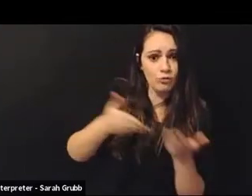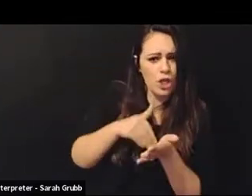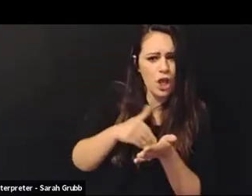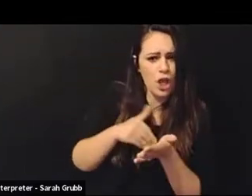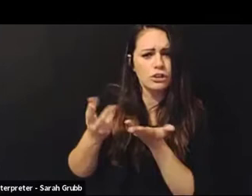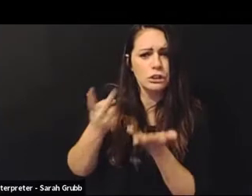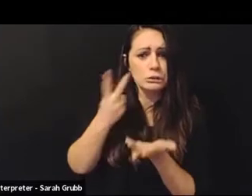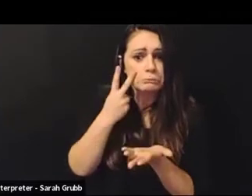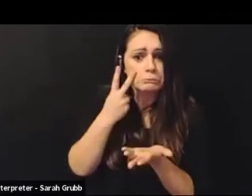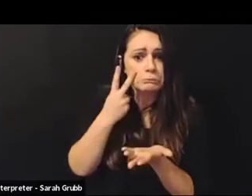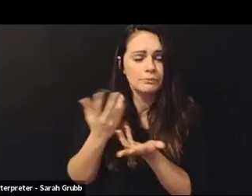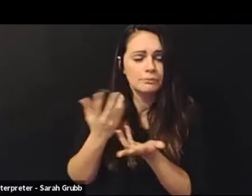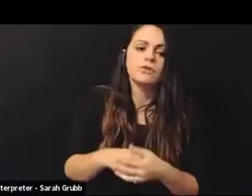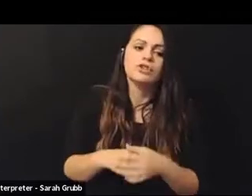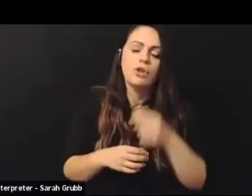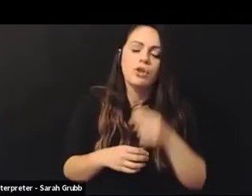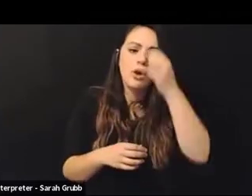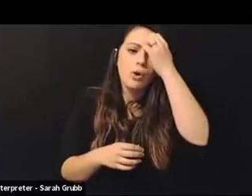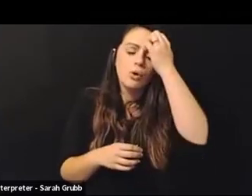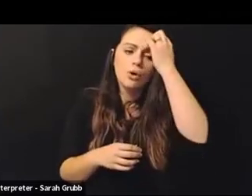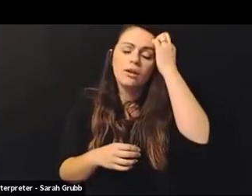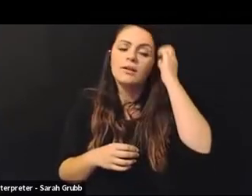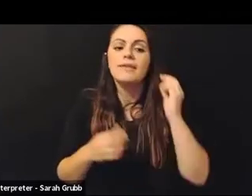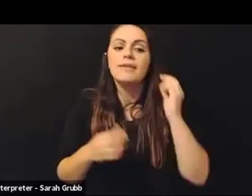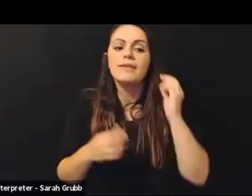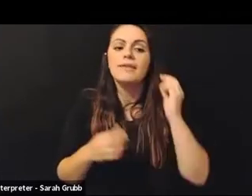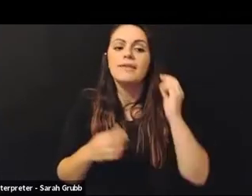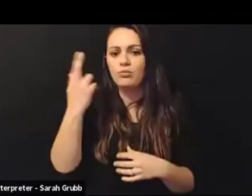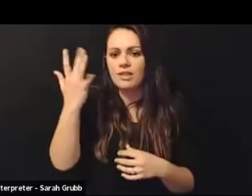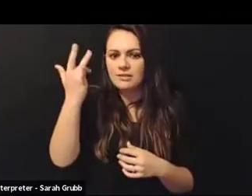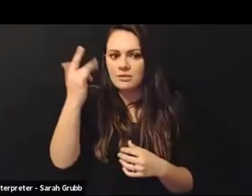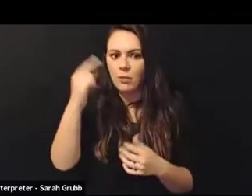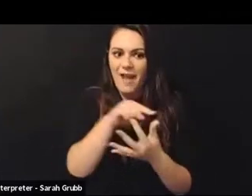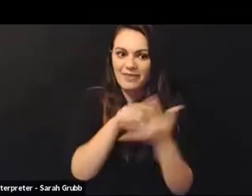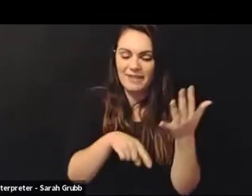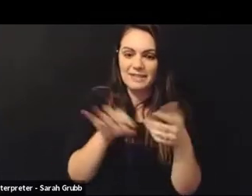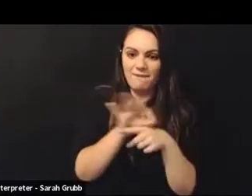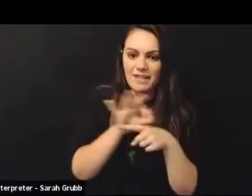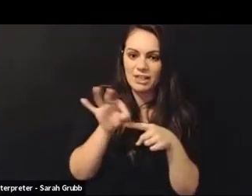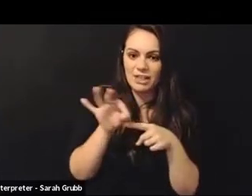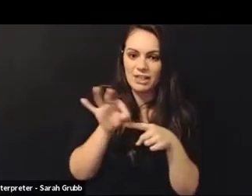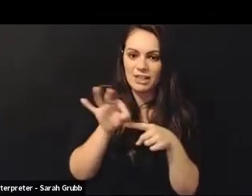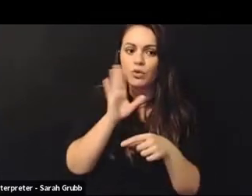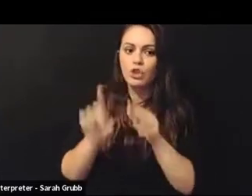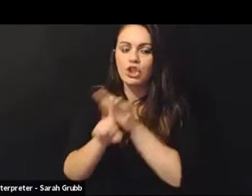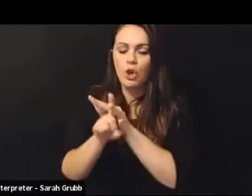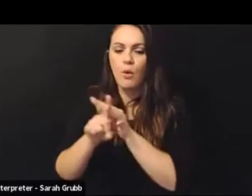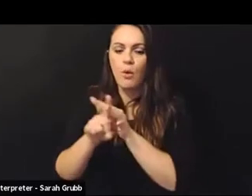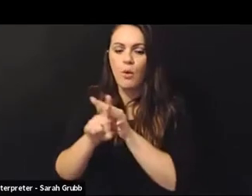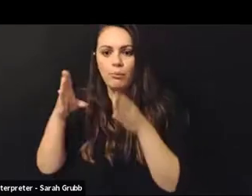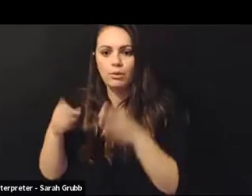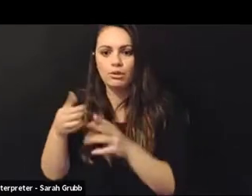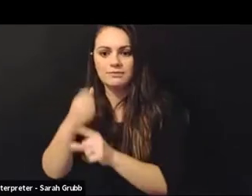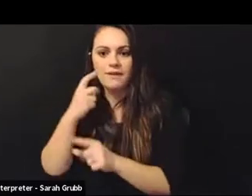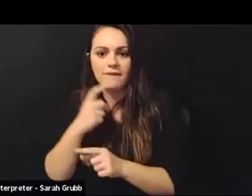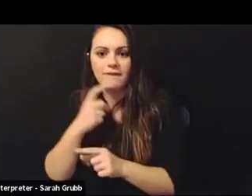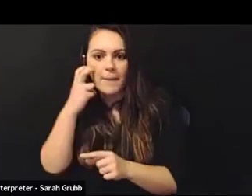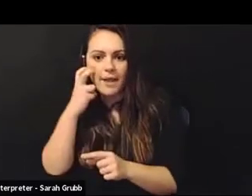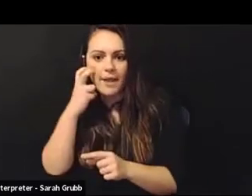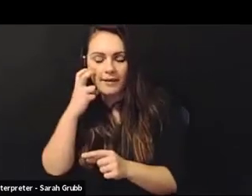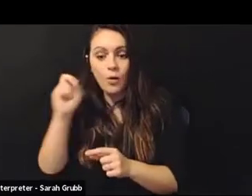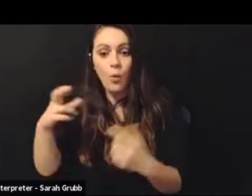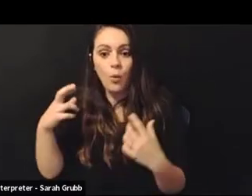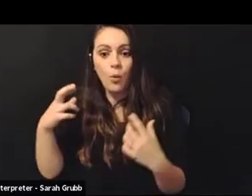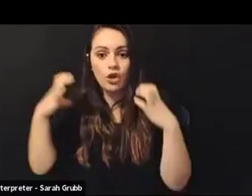why these same features would show up in an individual who has deafblindness or an individual who has charge syndrome that can